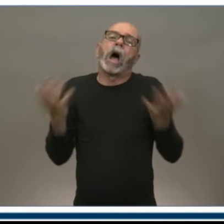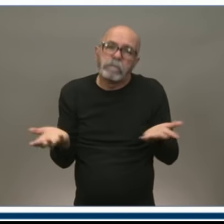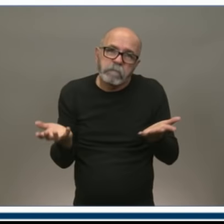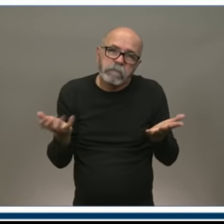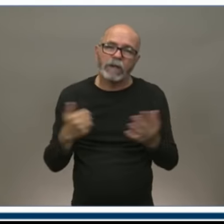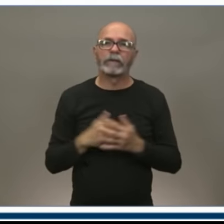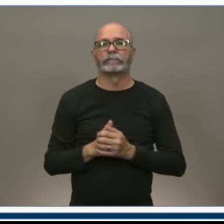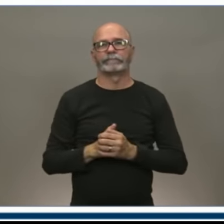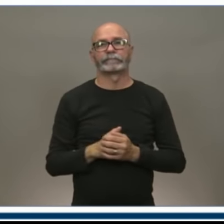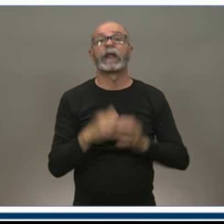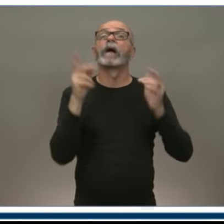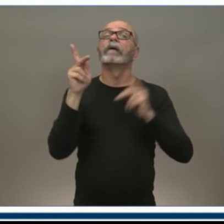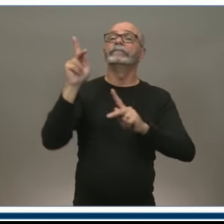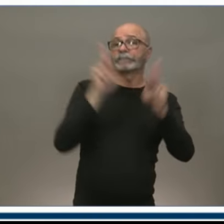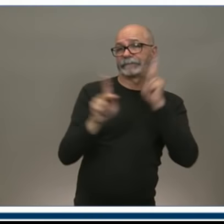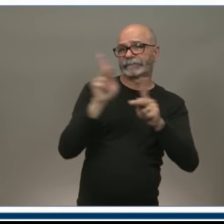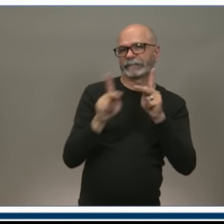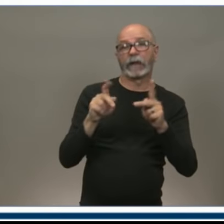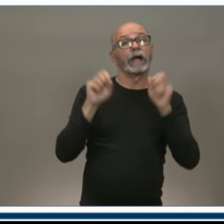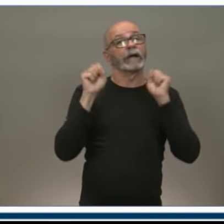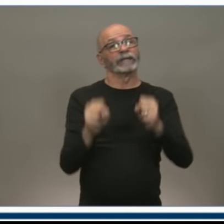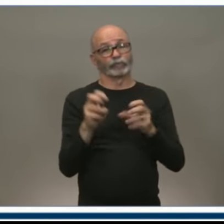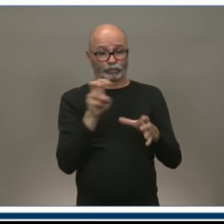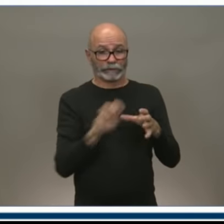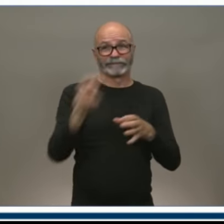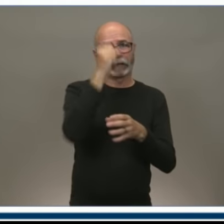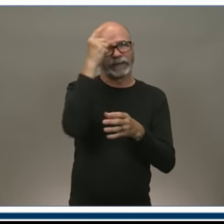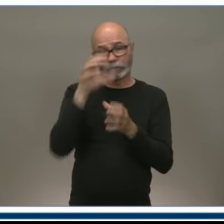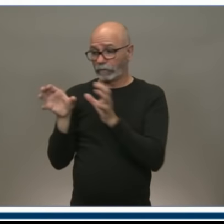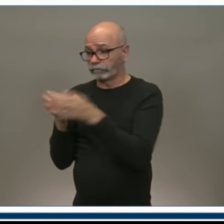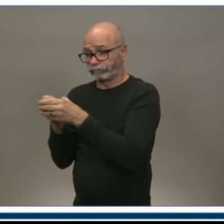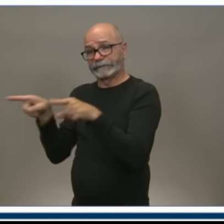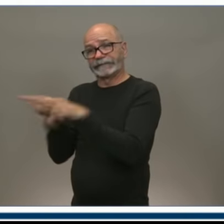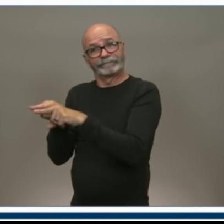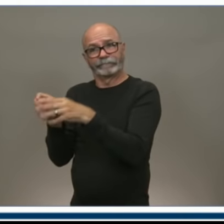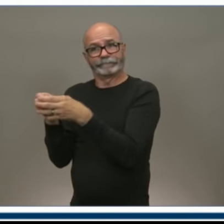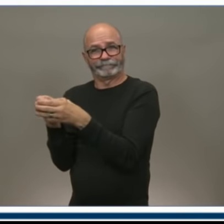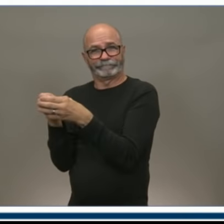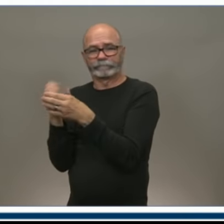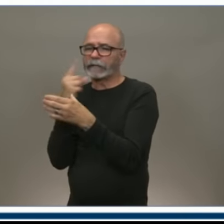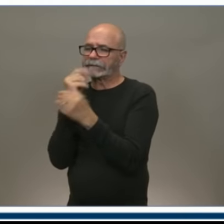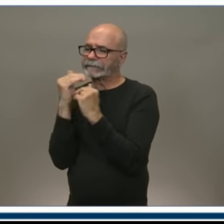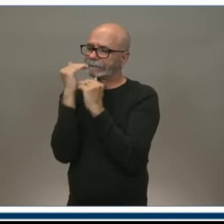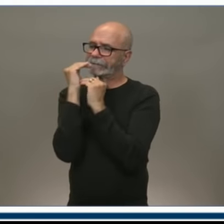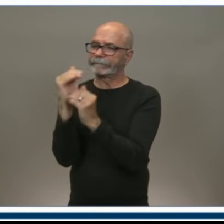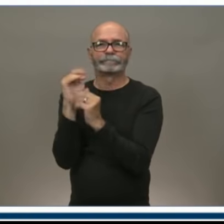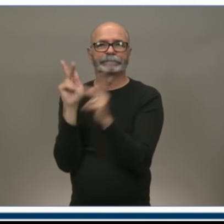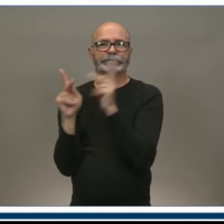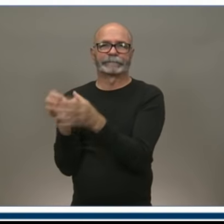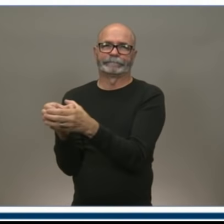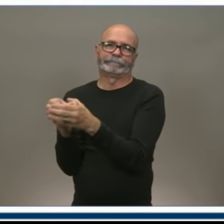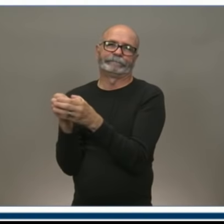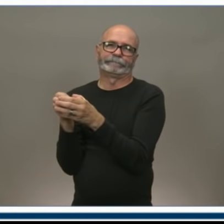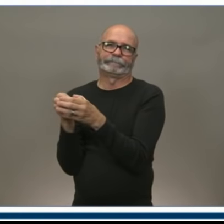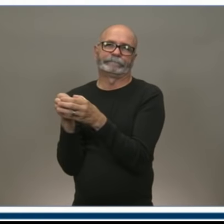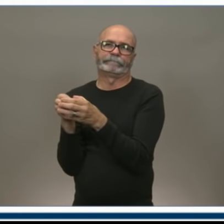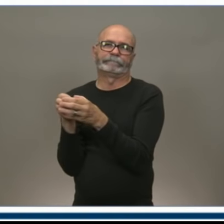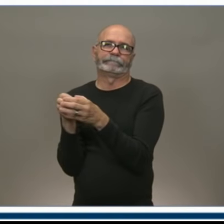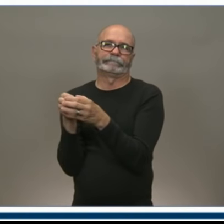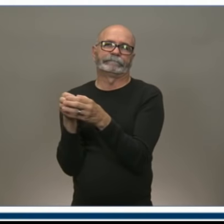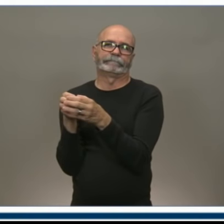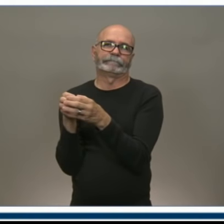you know, they can travel about with their household, but on a limited basis. And our definition of rotational workers are people